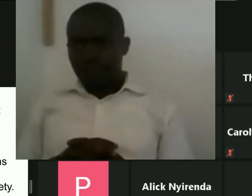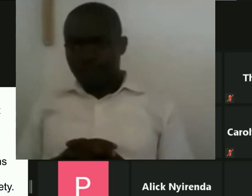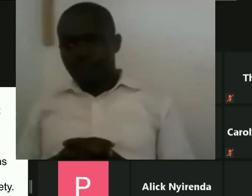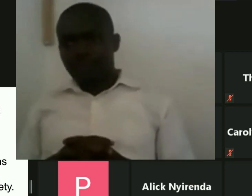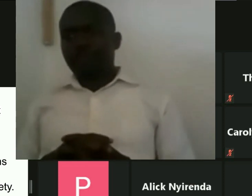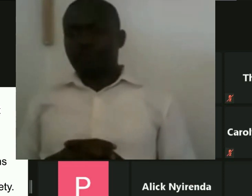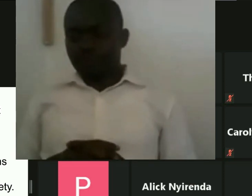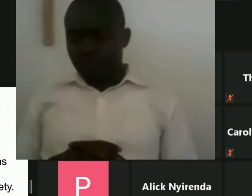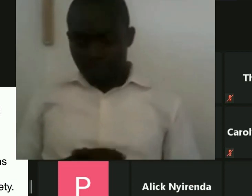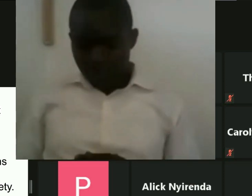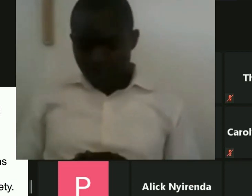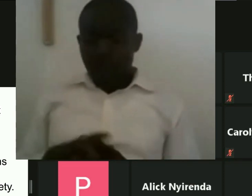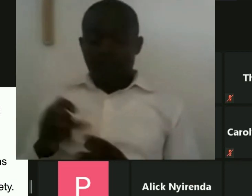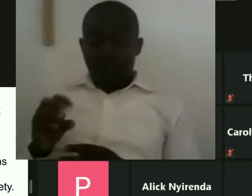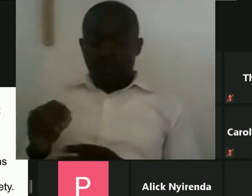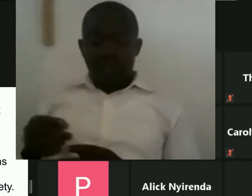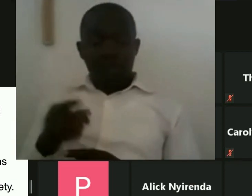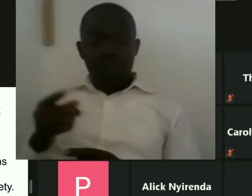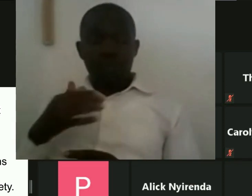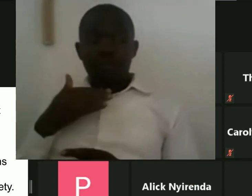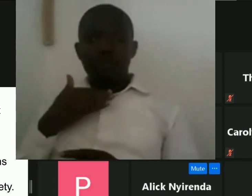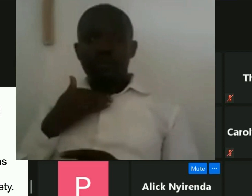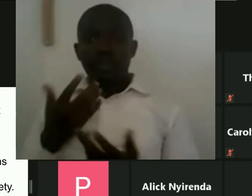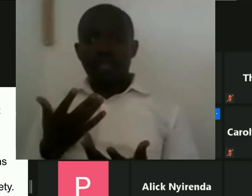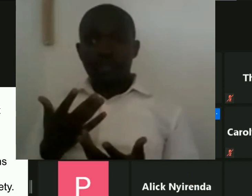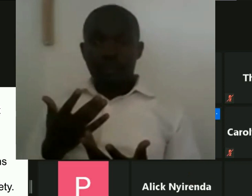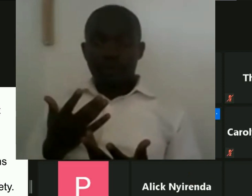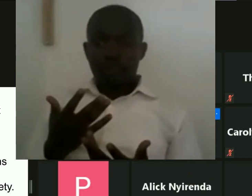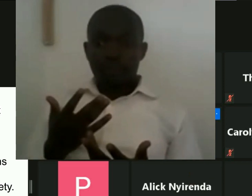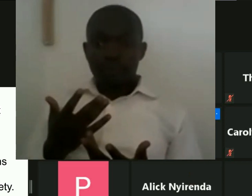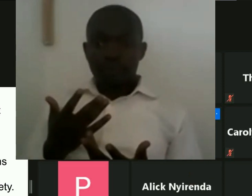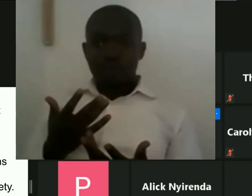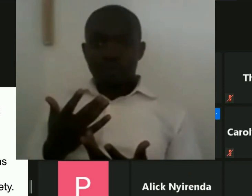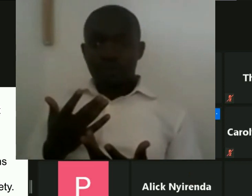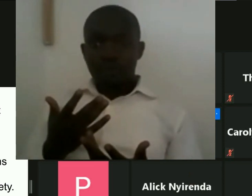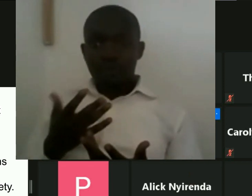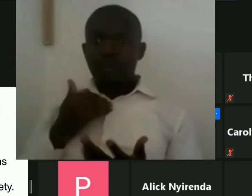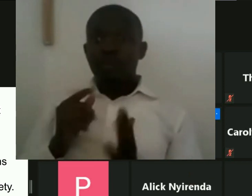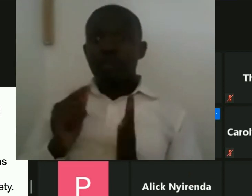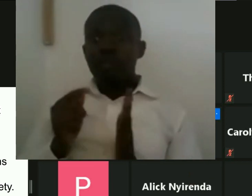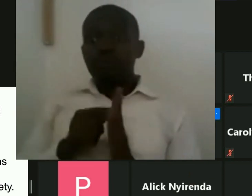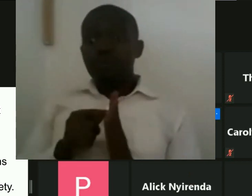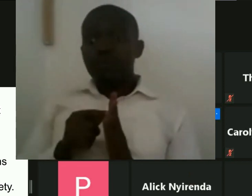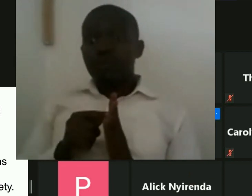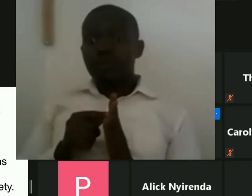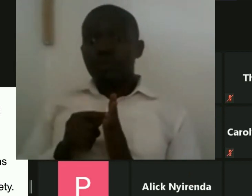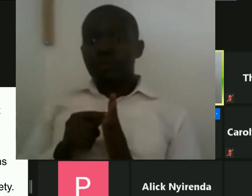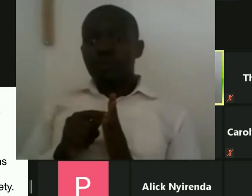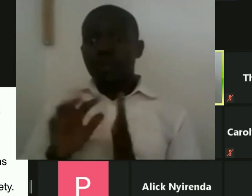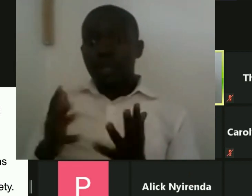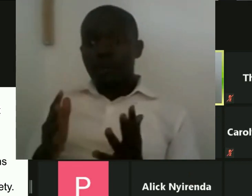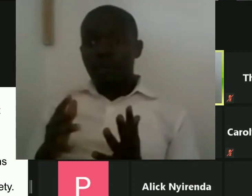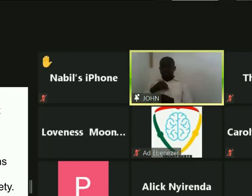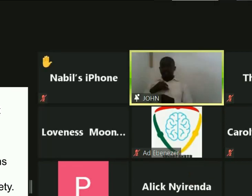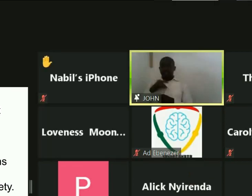it in a general perspective, that research will be conducted. I don't think that, I think that it should rather be implementation research.